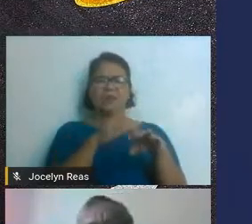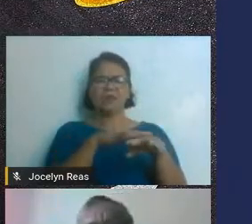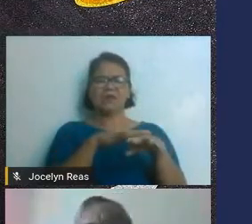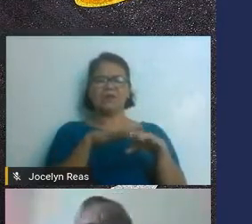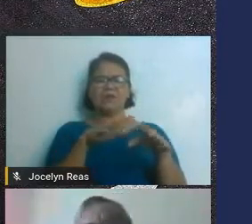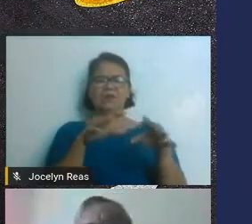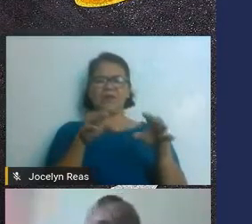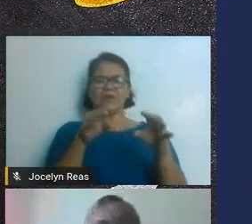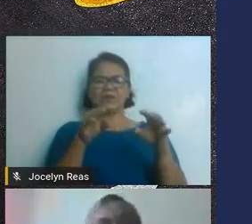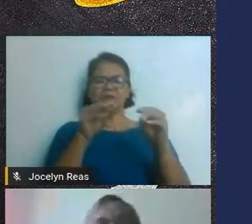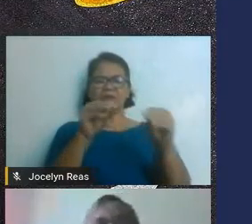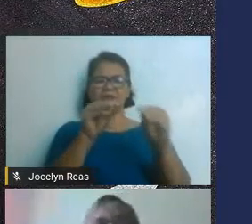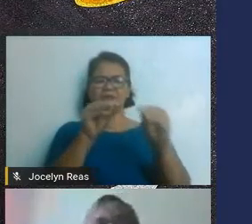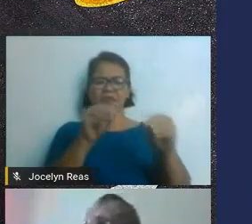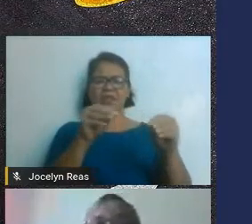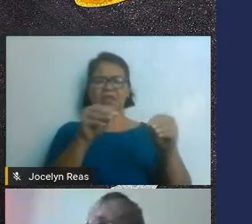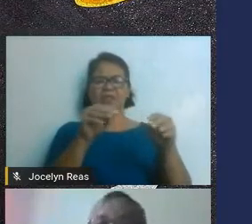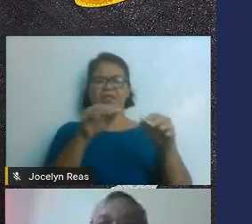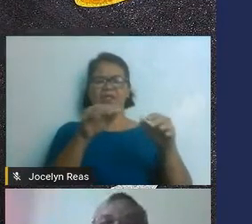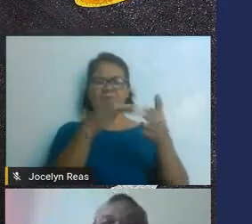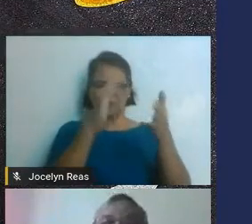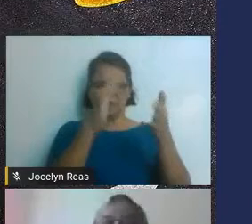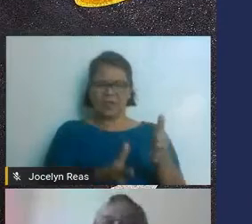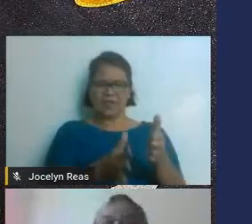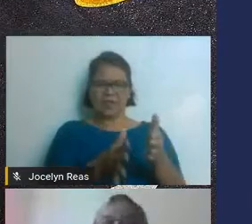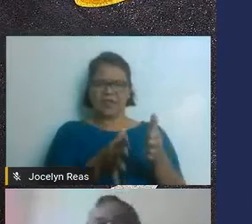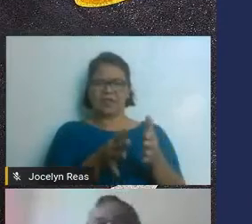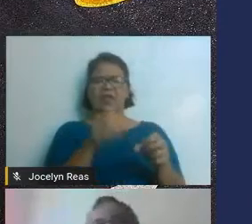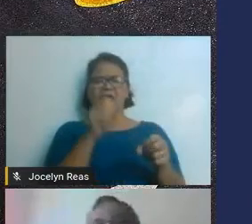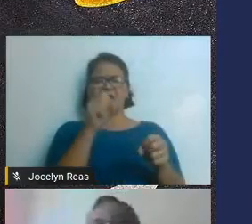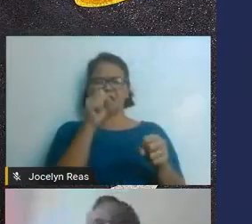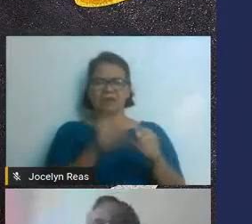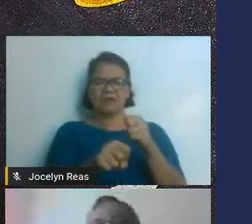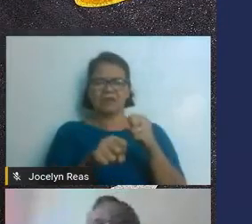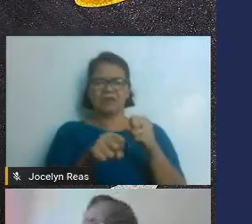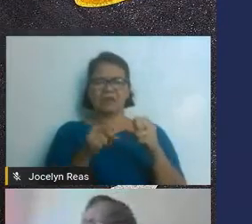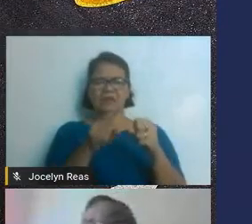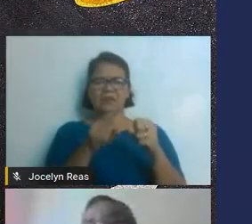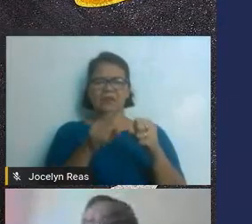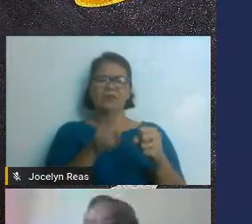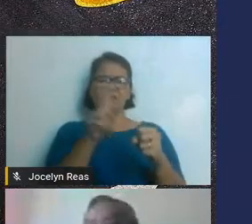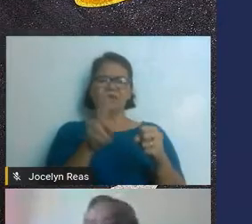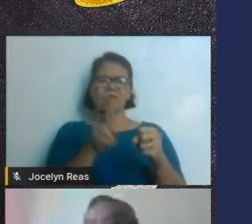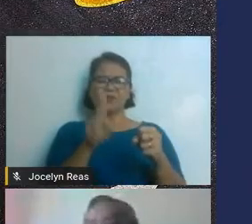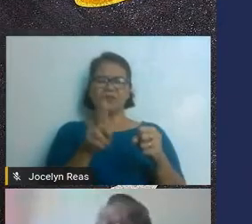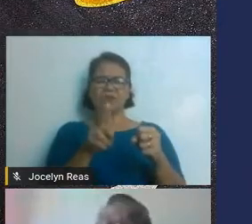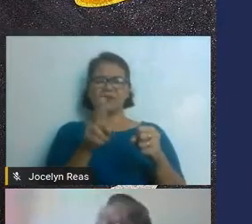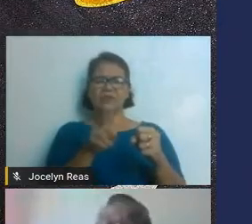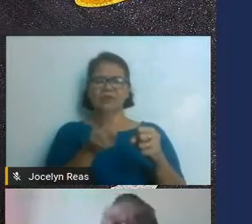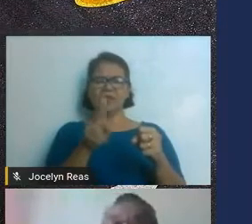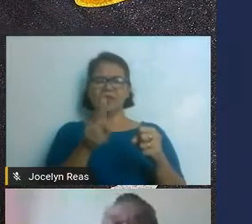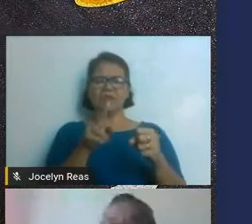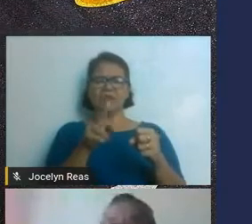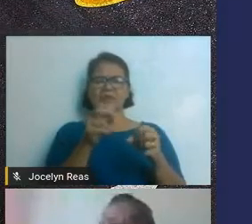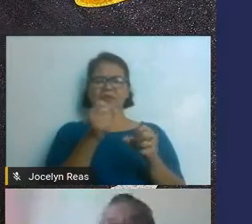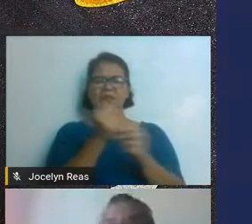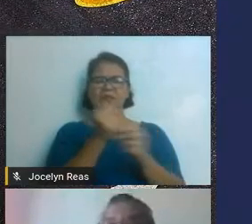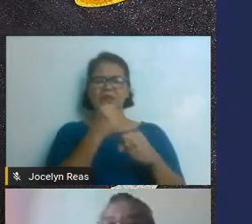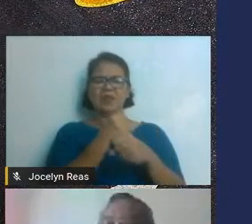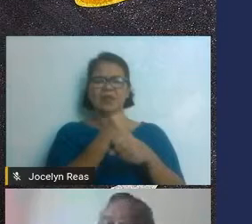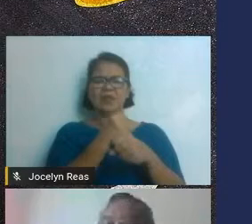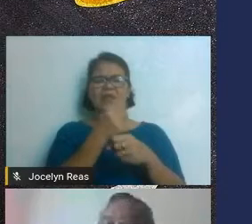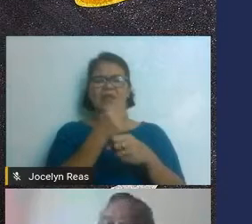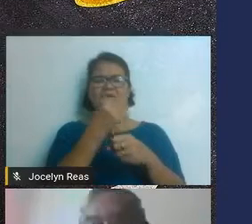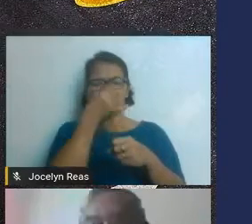ginagawa na ito, pero usually dati ang gumagawa nito, yung mga few parents na takot na ilagay sa school ang mga anak nila,